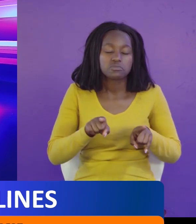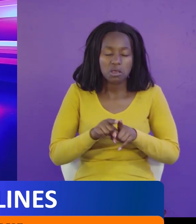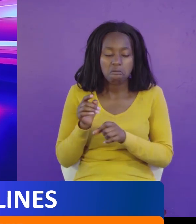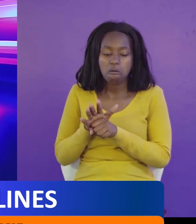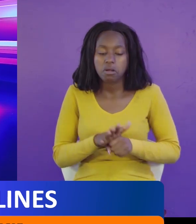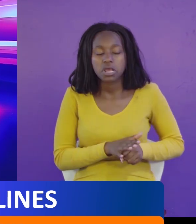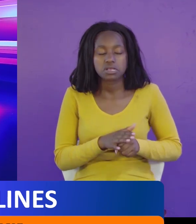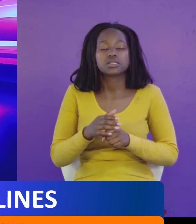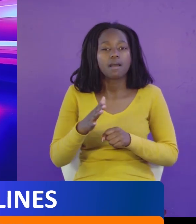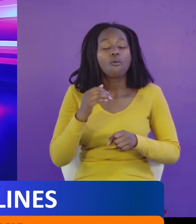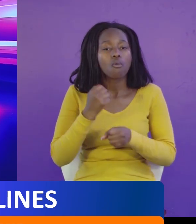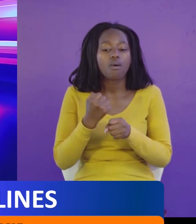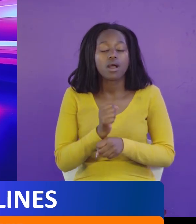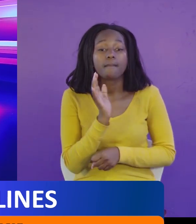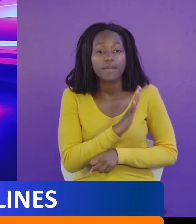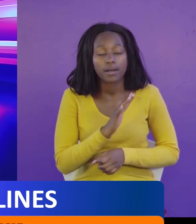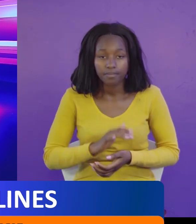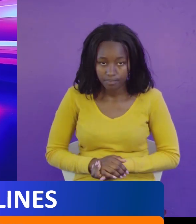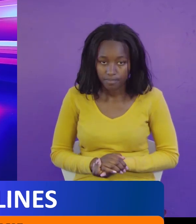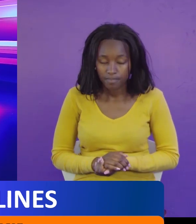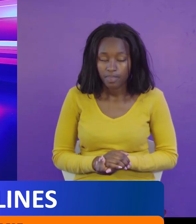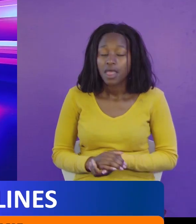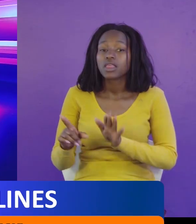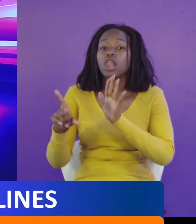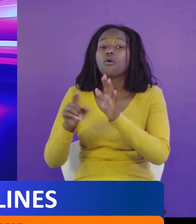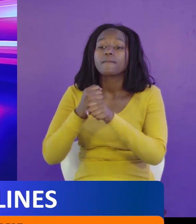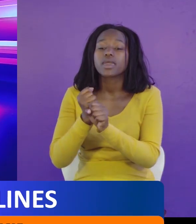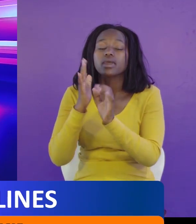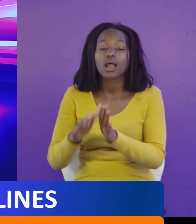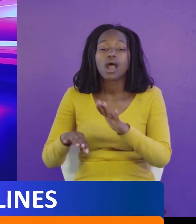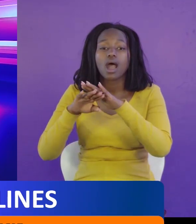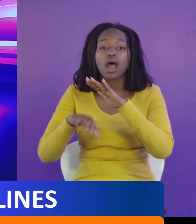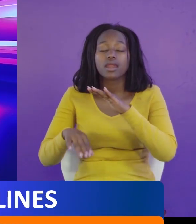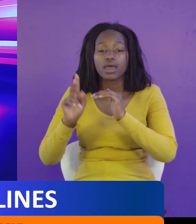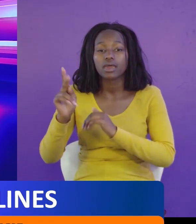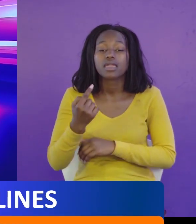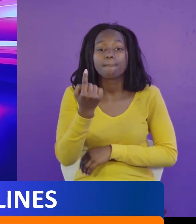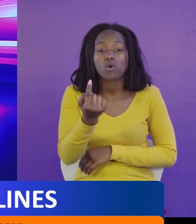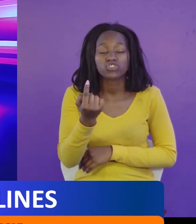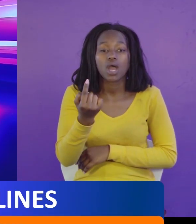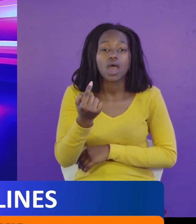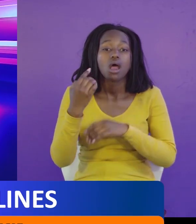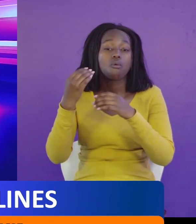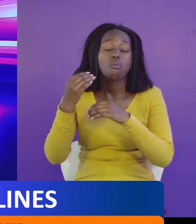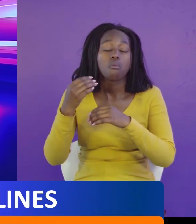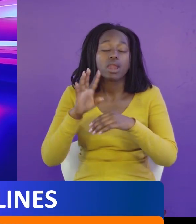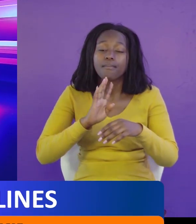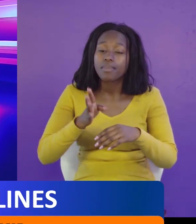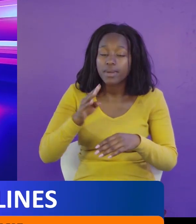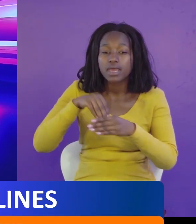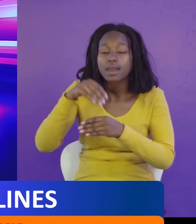The lawmakers under the Kenya Moja, speaking in Parliament earlier on Wednesday, demanded that Duale